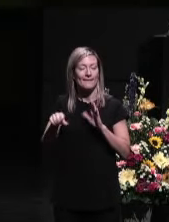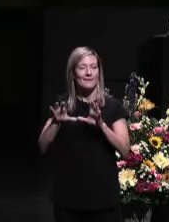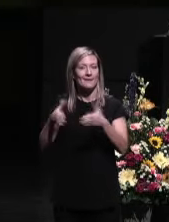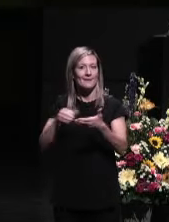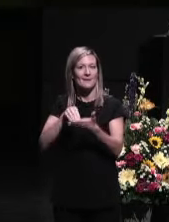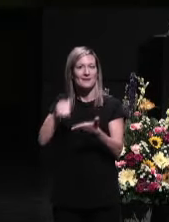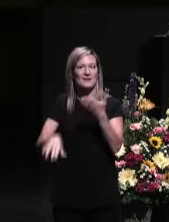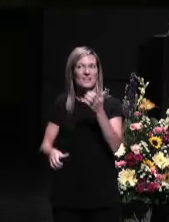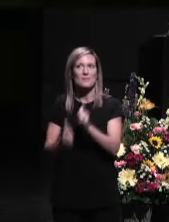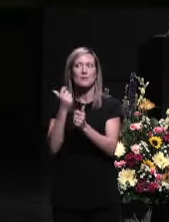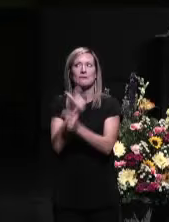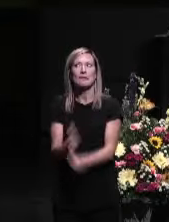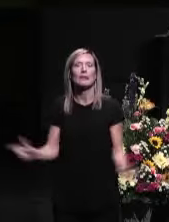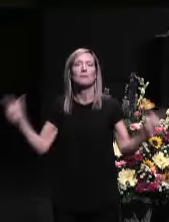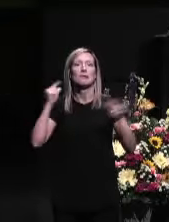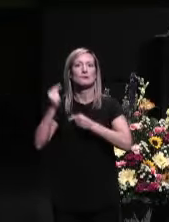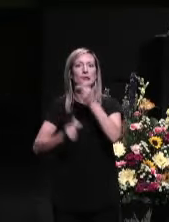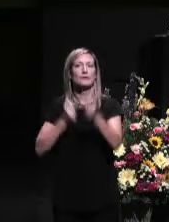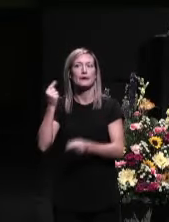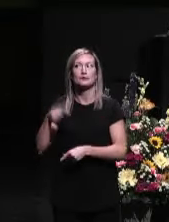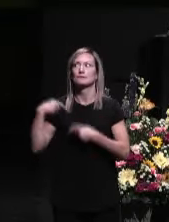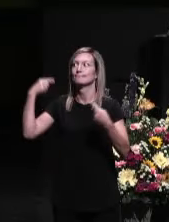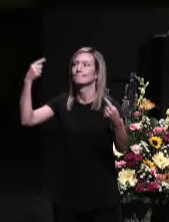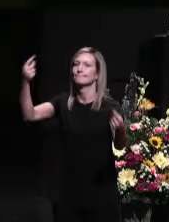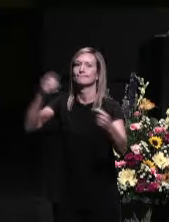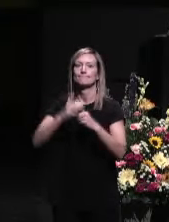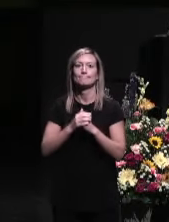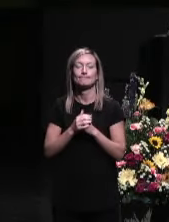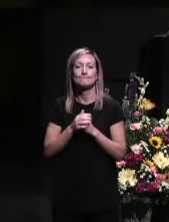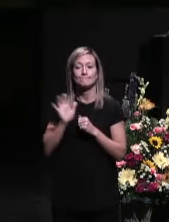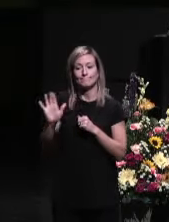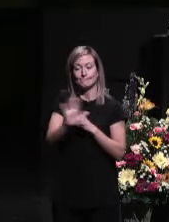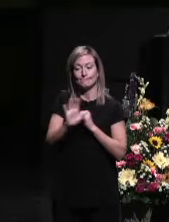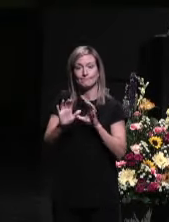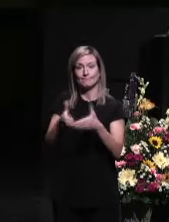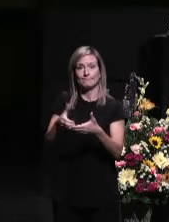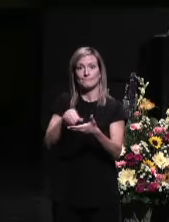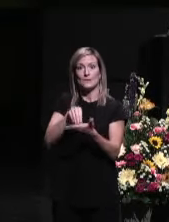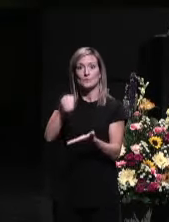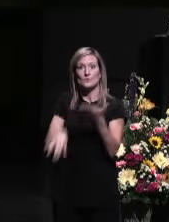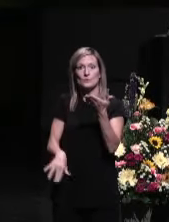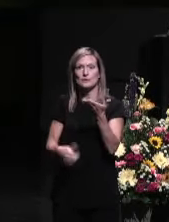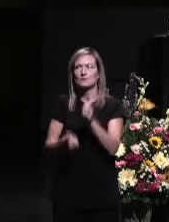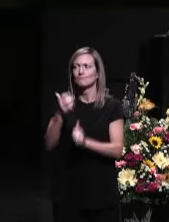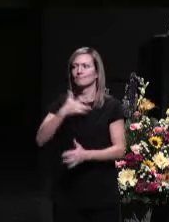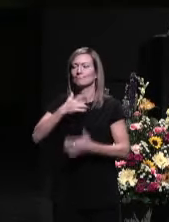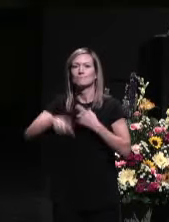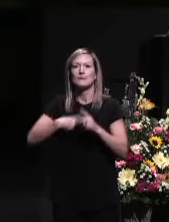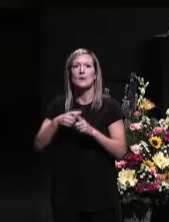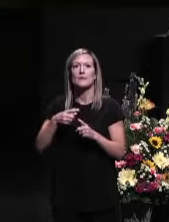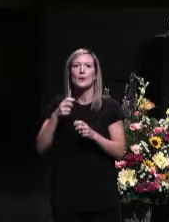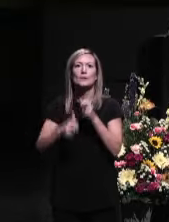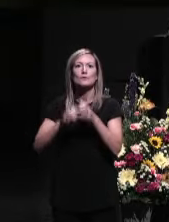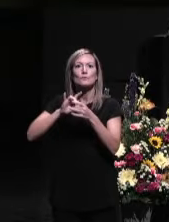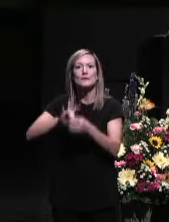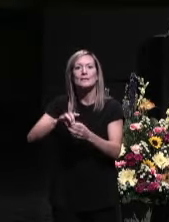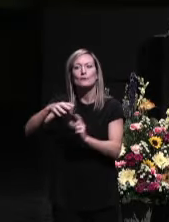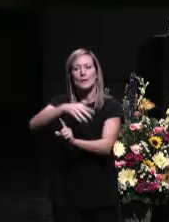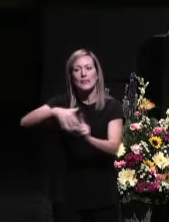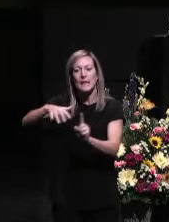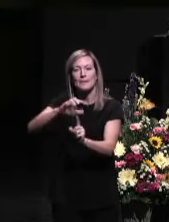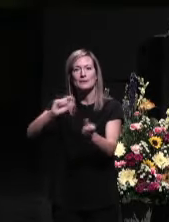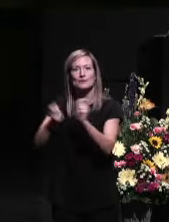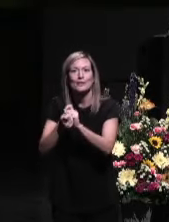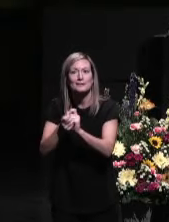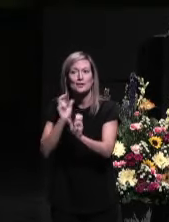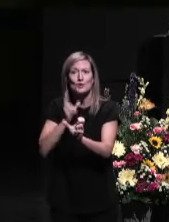liberal generation we've had in a long time. They're the most concerned about issues of climate change. You know, join them tomorrow for the climate march